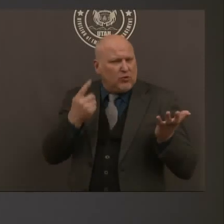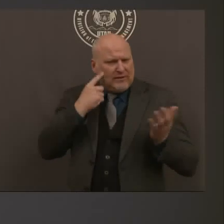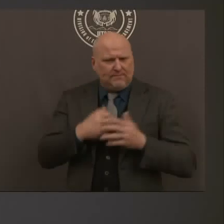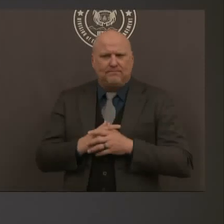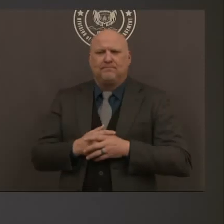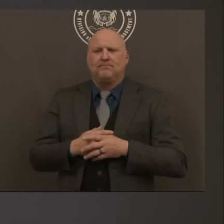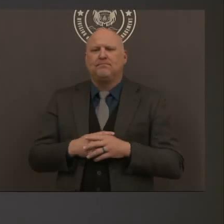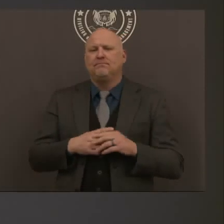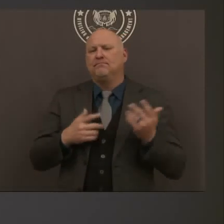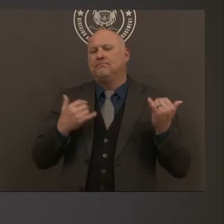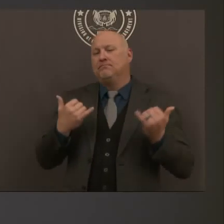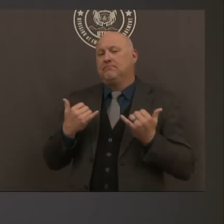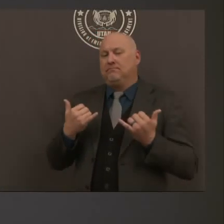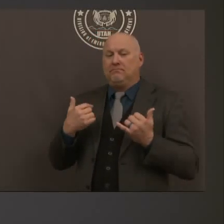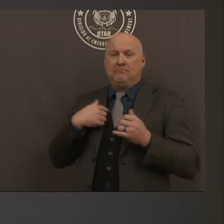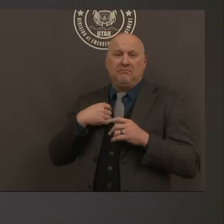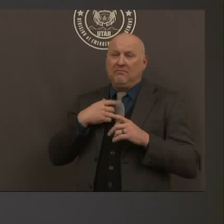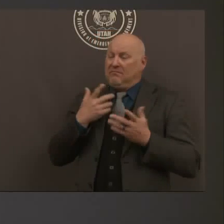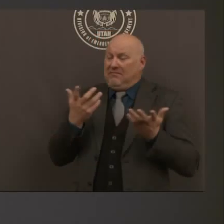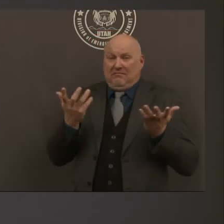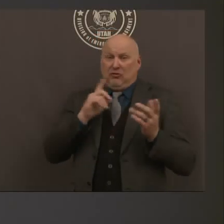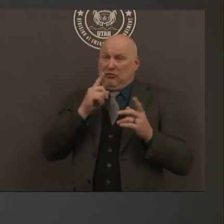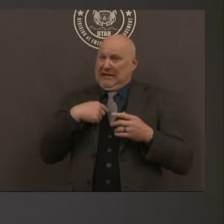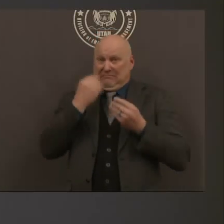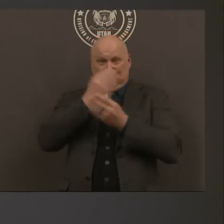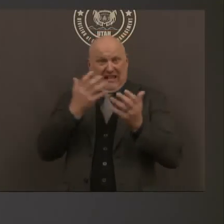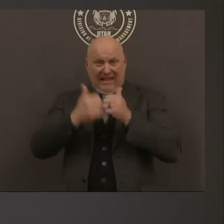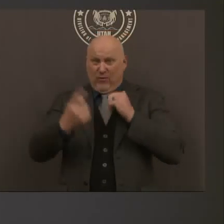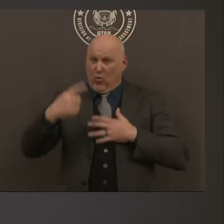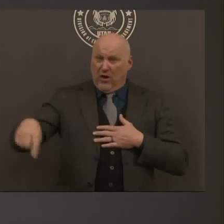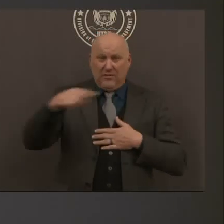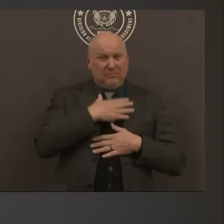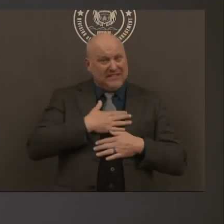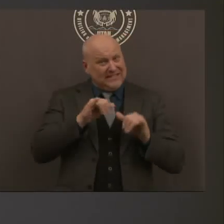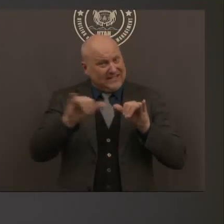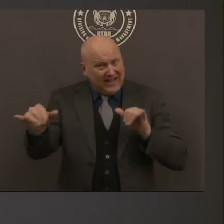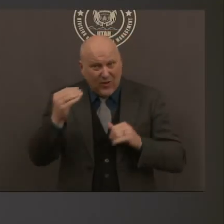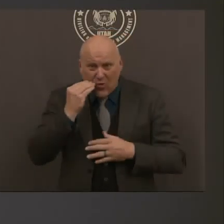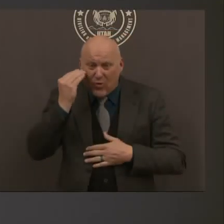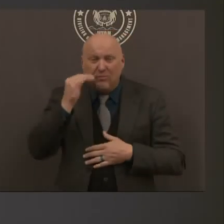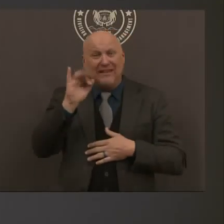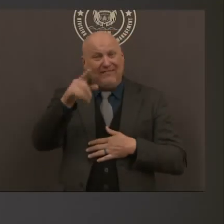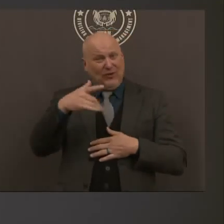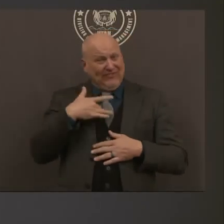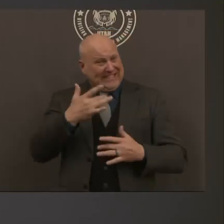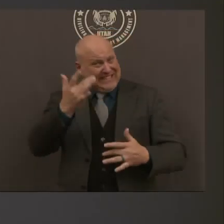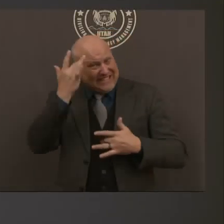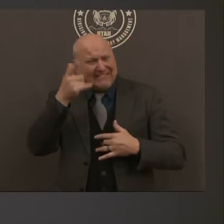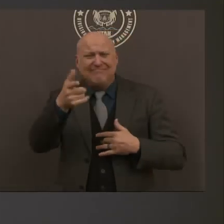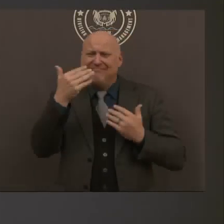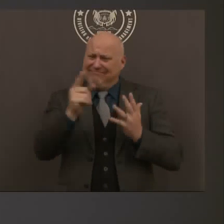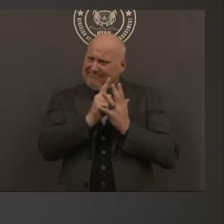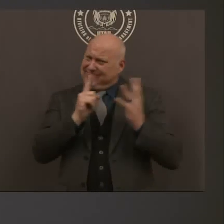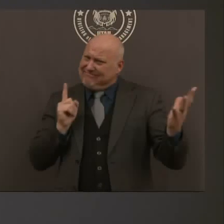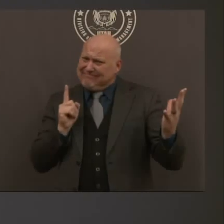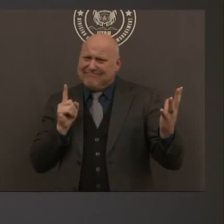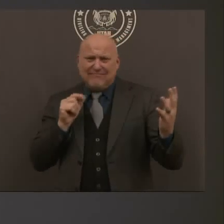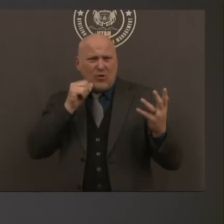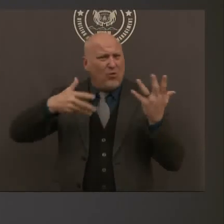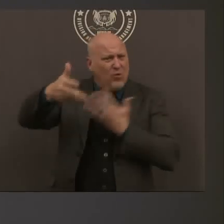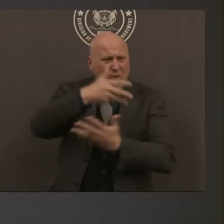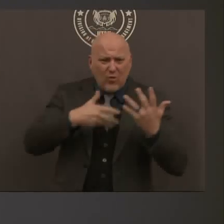home, not go to work, isolate yourself from others. So the people who are able to do that are people who have money, who have a job